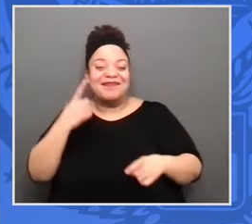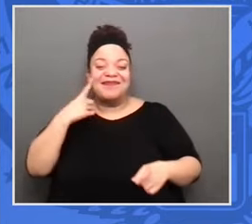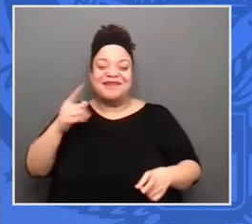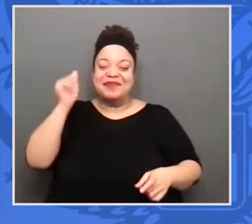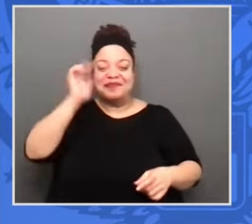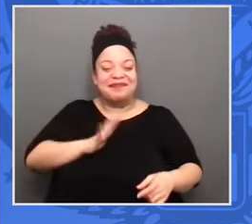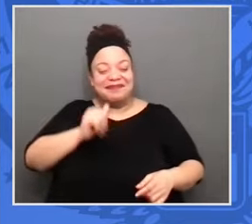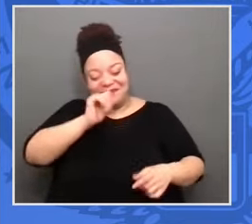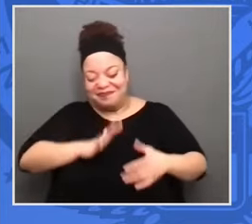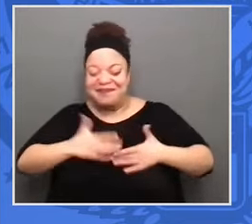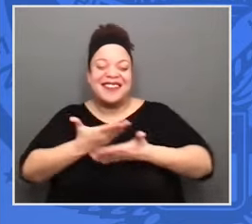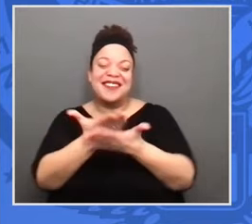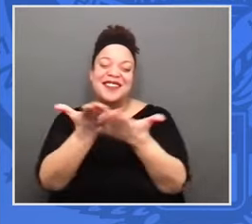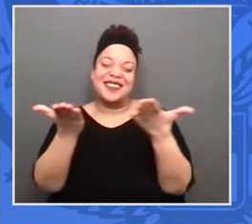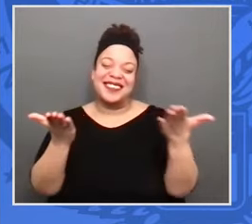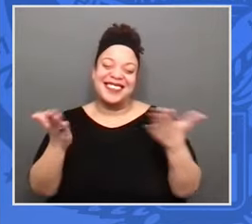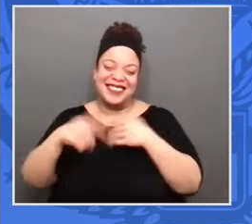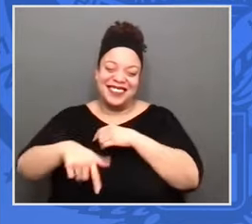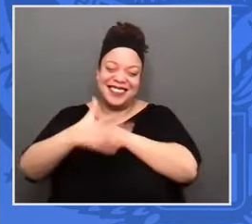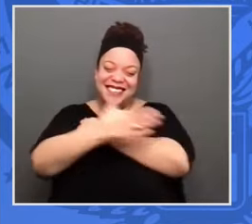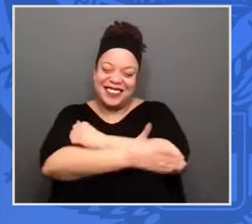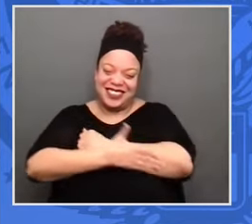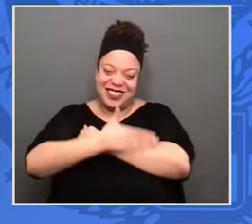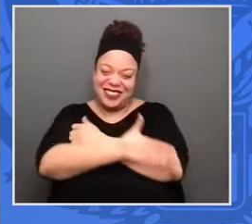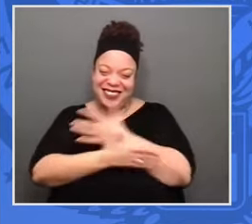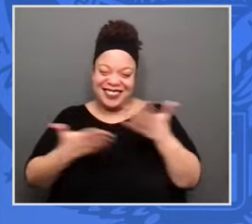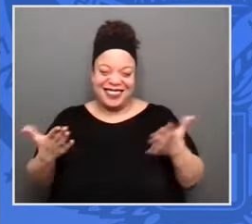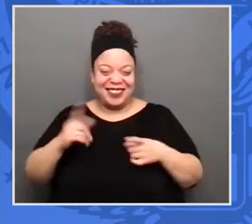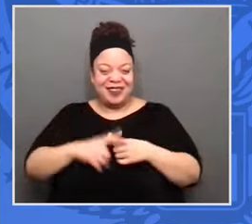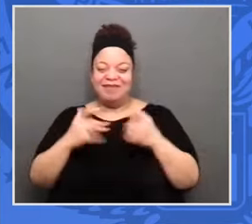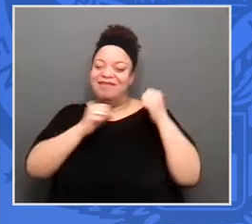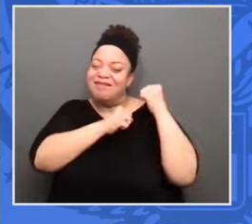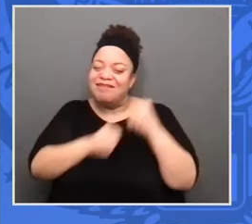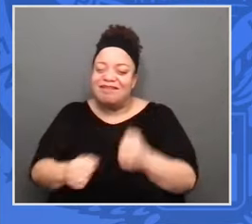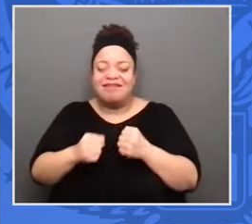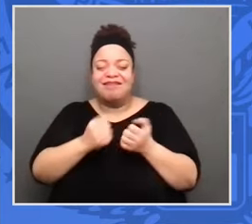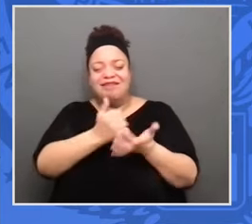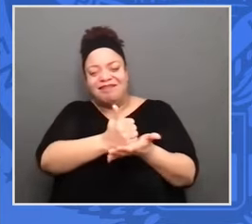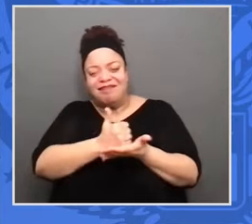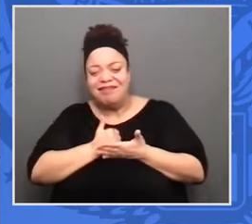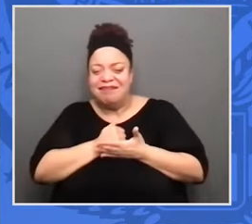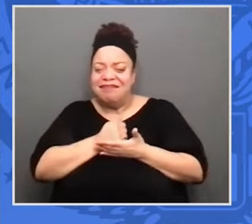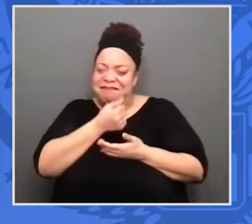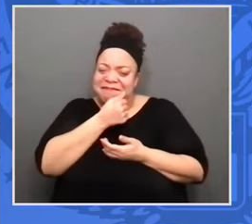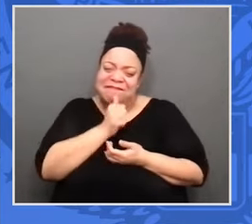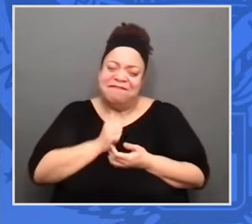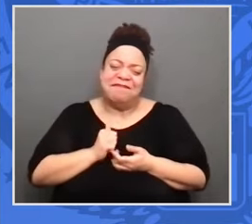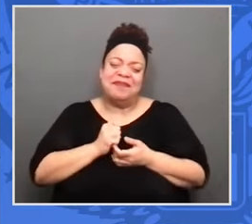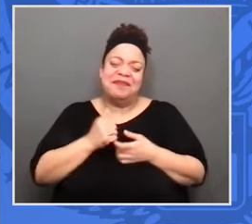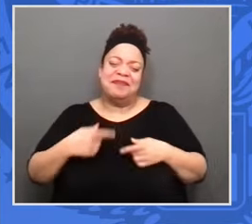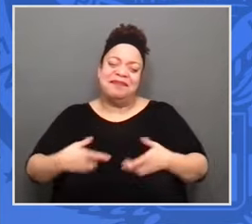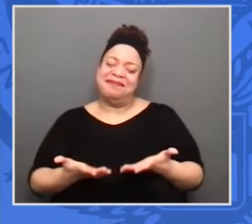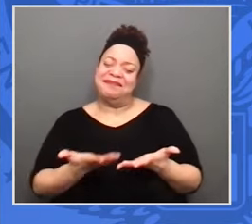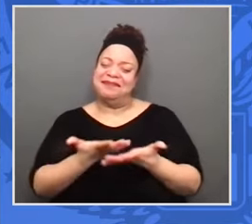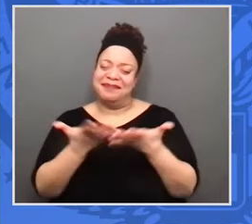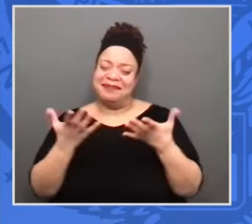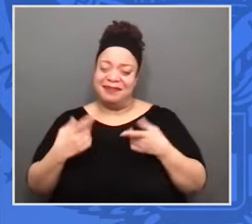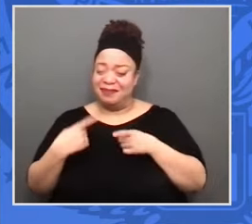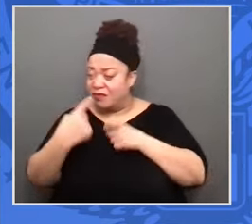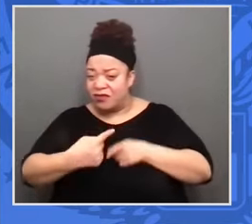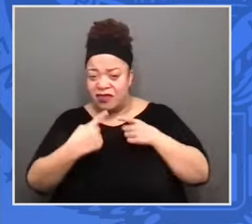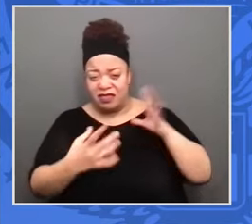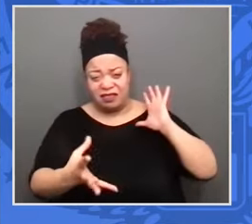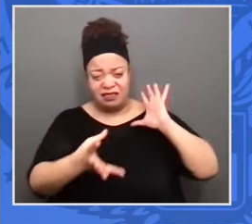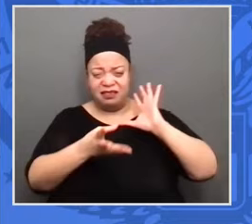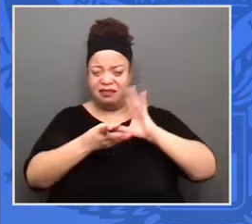kept us going through hardships and troubled times. Ahead, President Biden speaks to the nation.